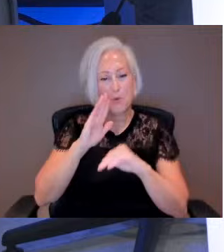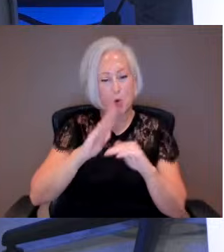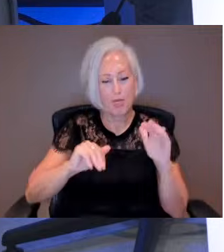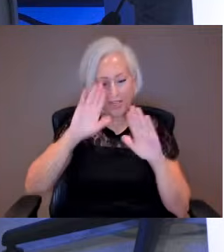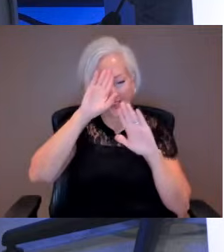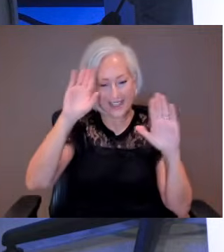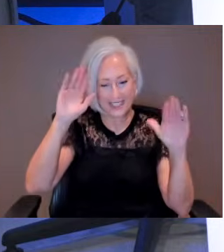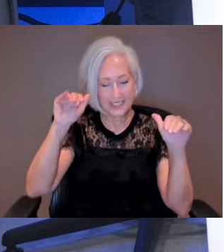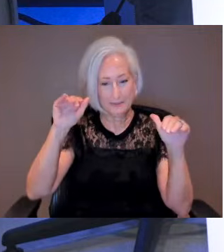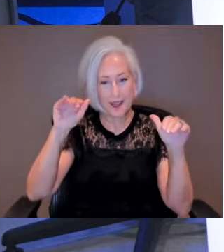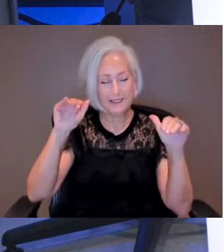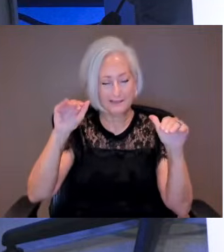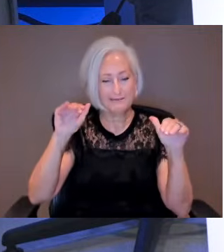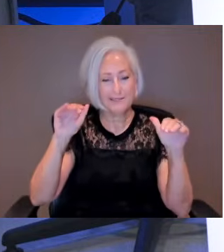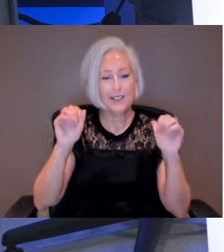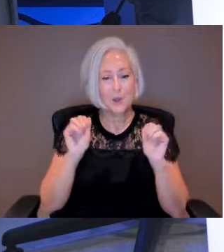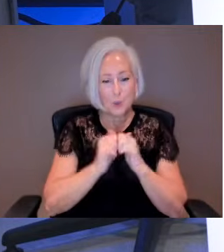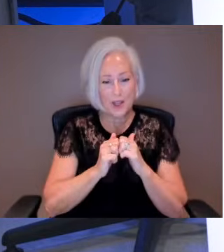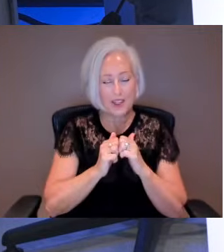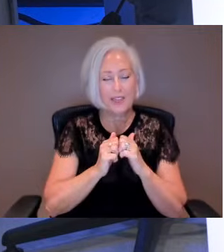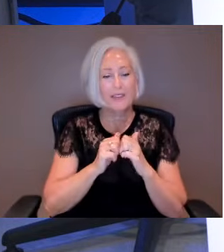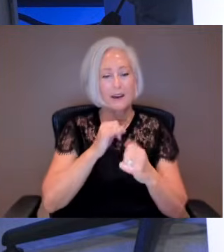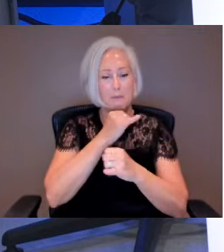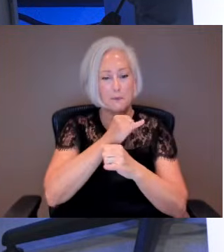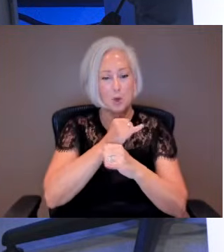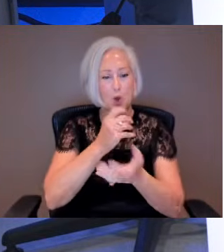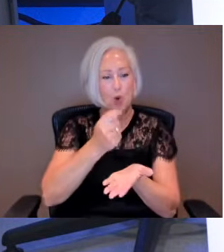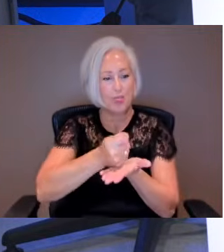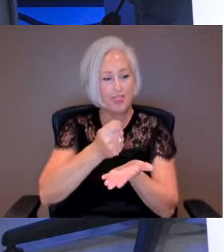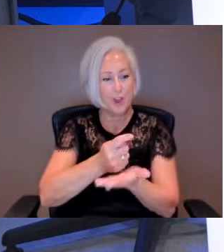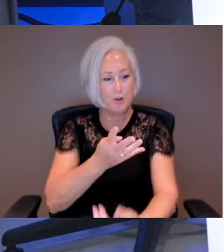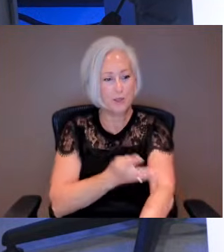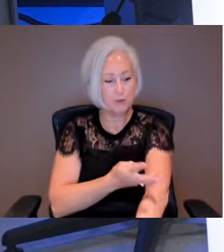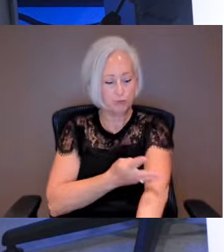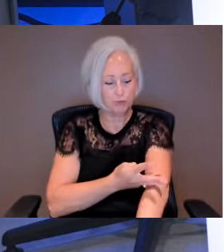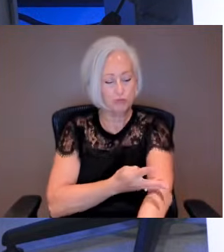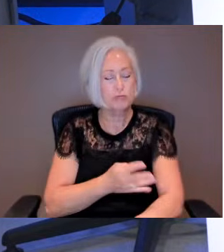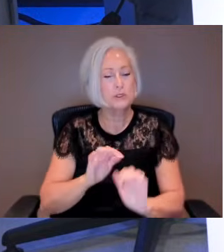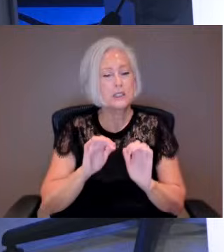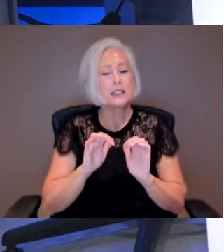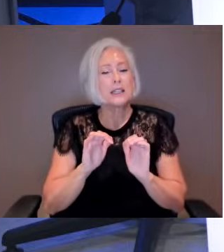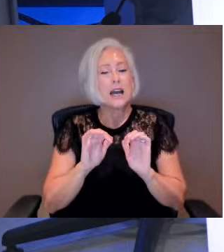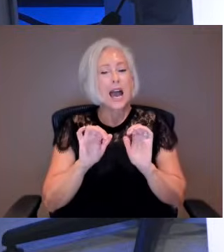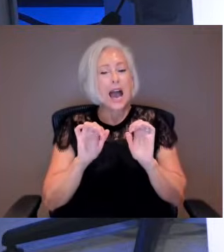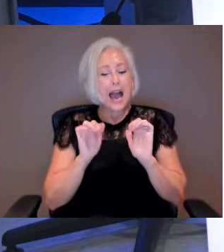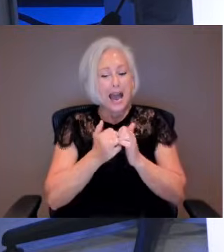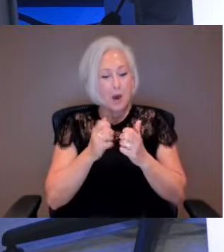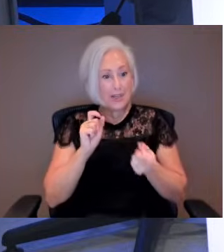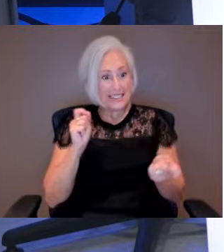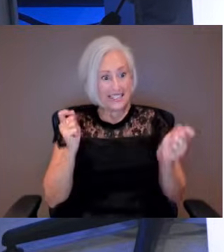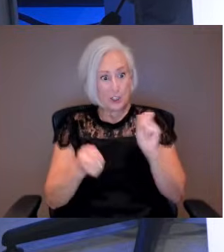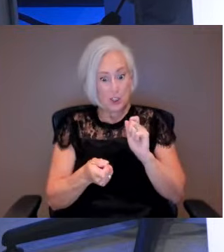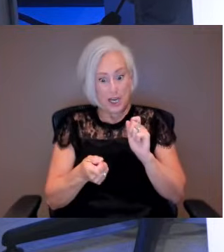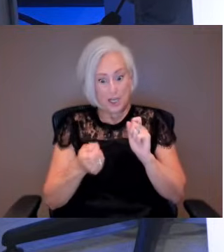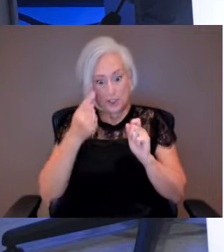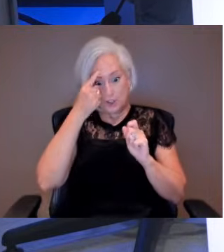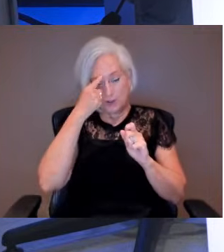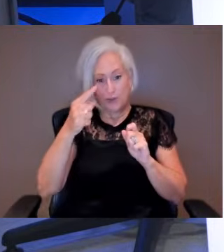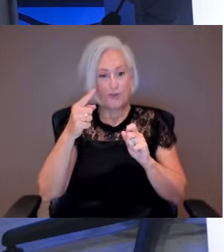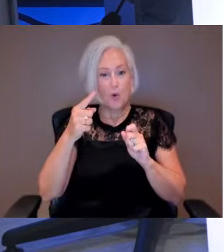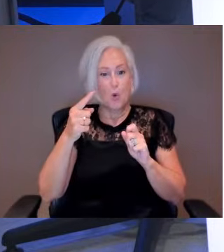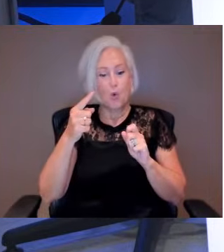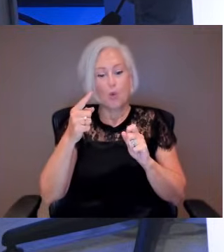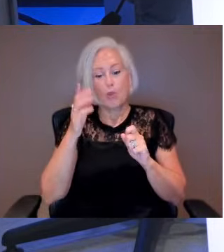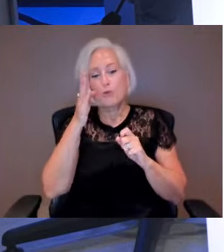had immunotherapy. How have advances in immunotherapy changed? How has it changed for the outlook of patients with kidney